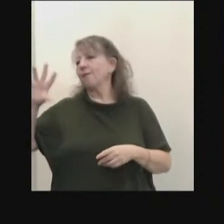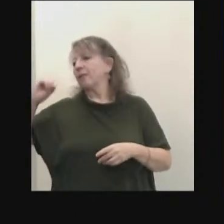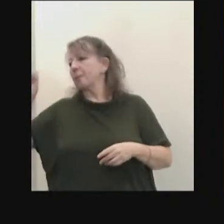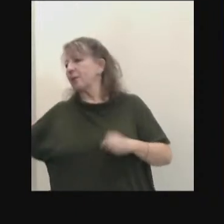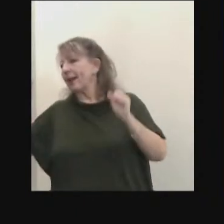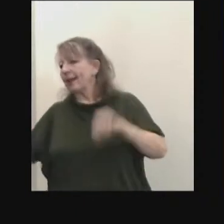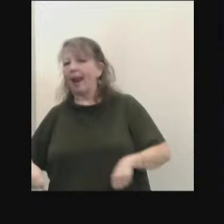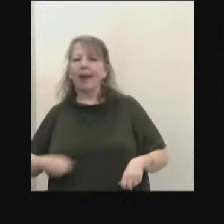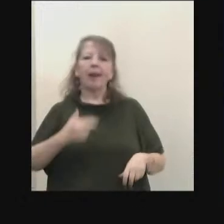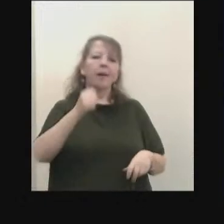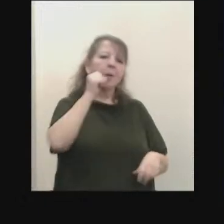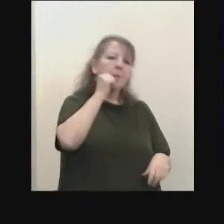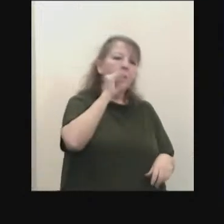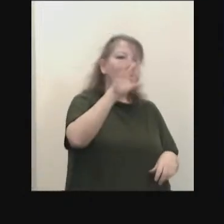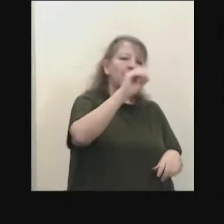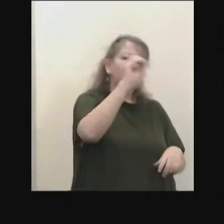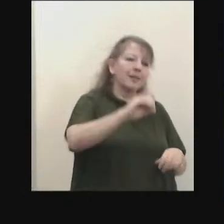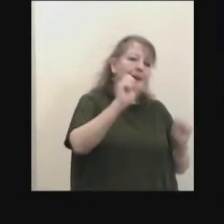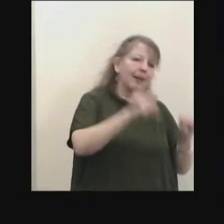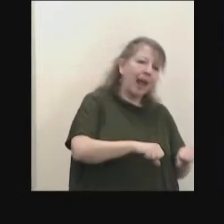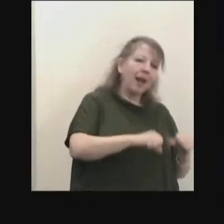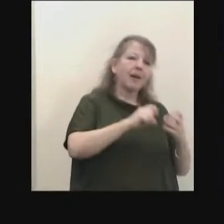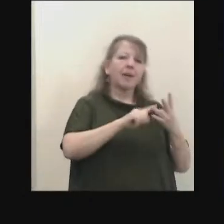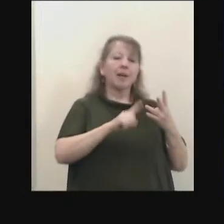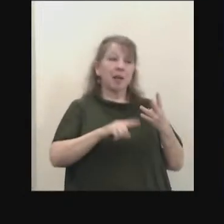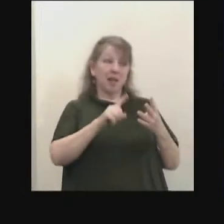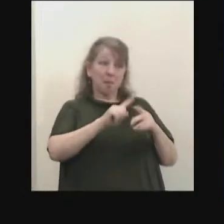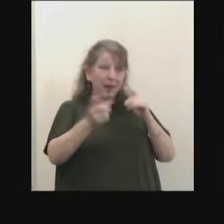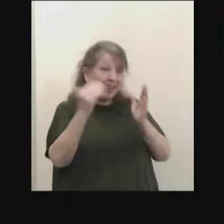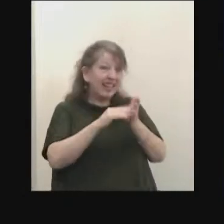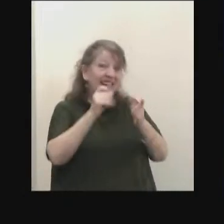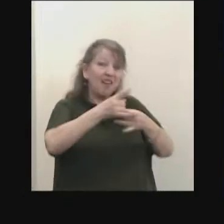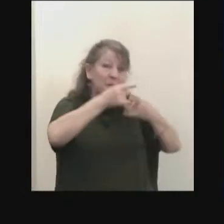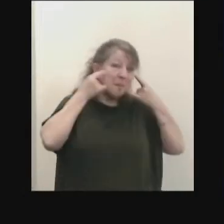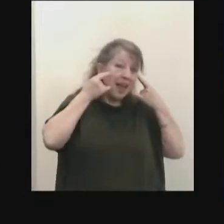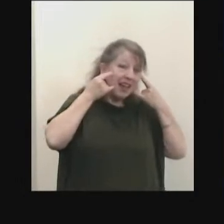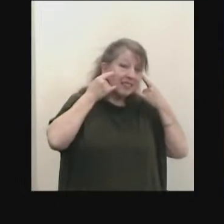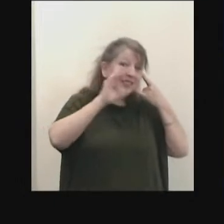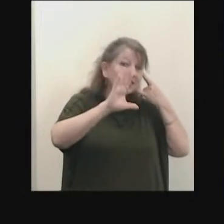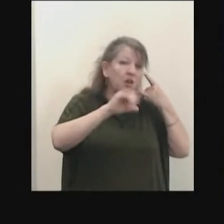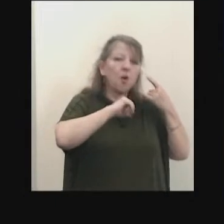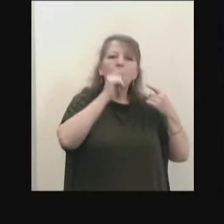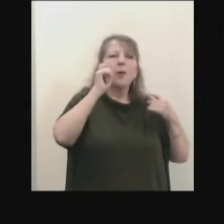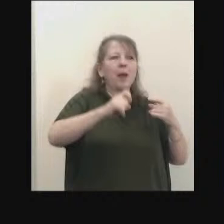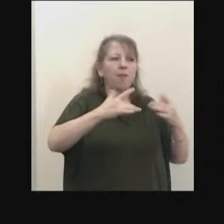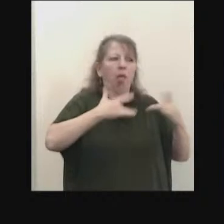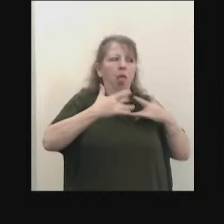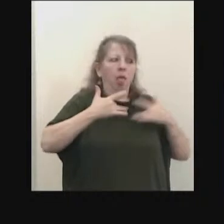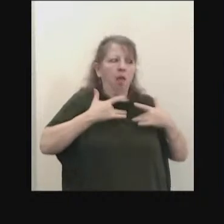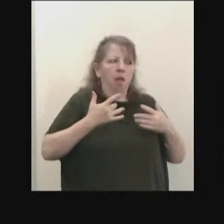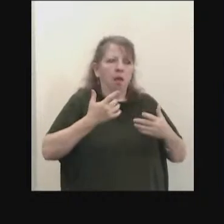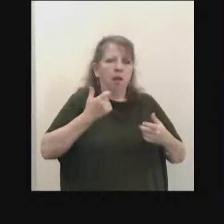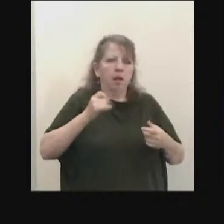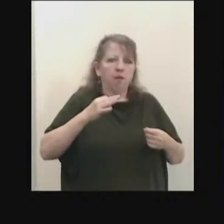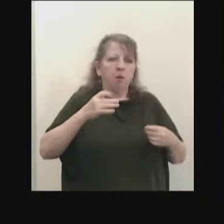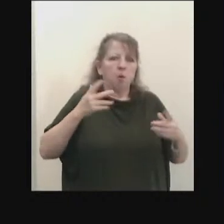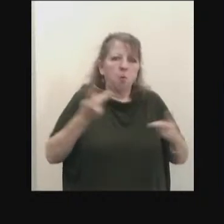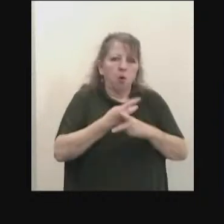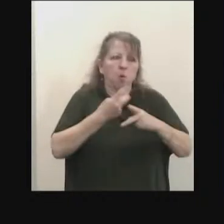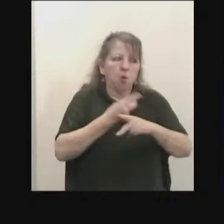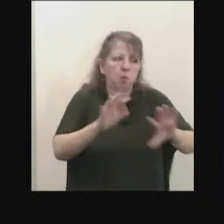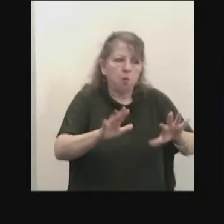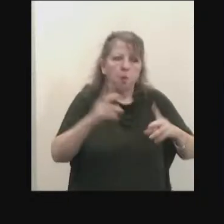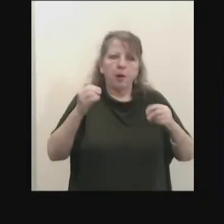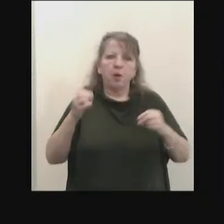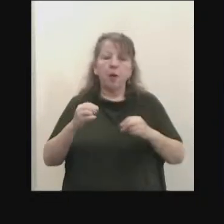right thing, wear the masks, we'll never even have to worry about number 2, nevertheless 3 or 4. Now, people are asking, well, how do you do this? And we